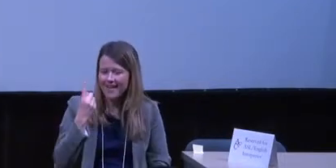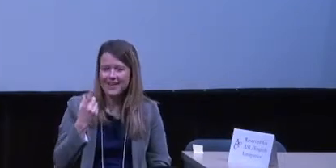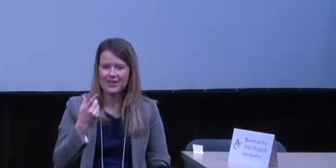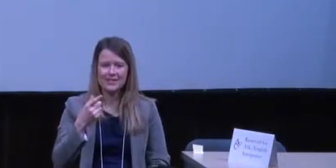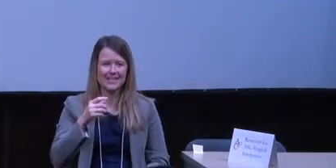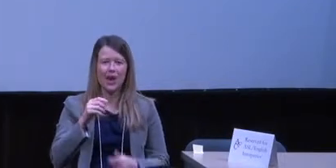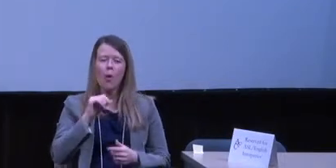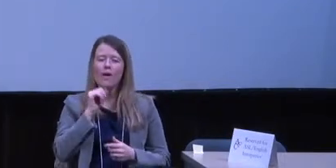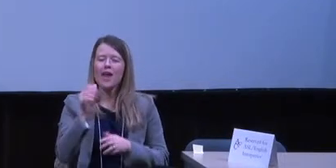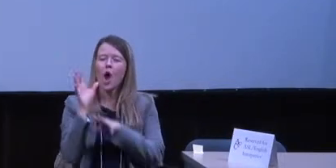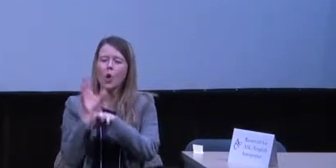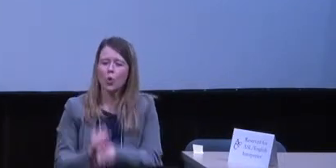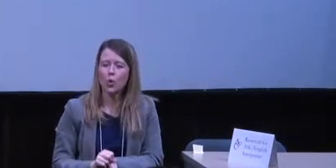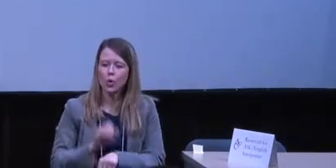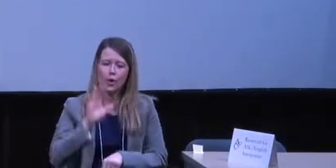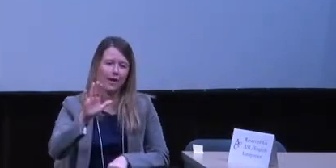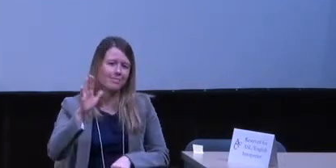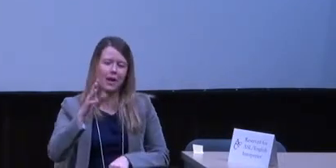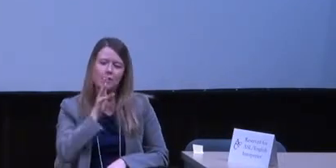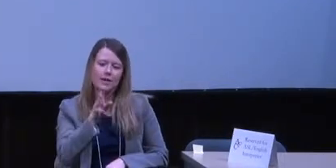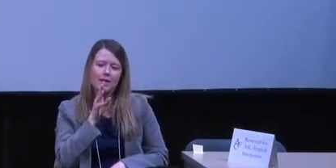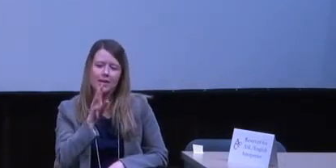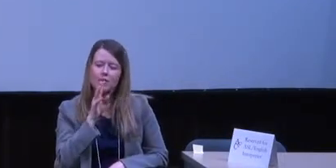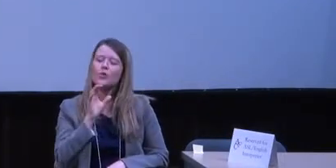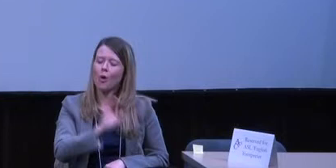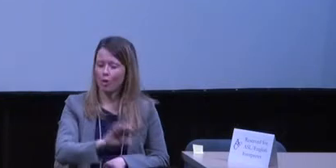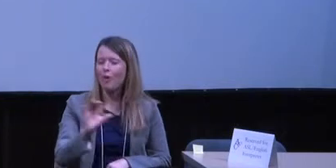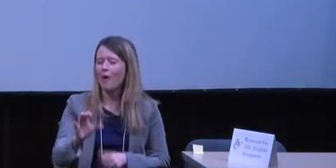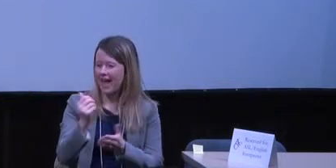your ear. So closed captions help with that as